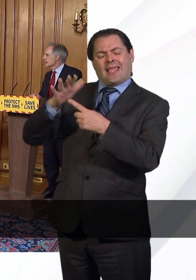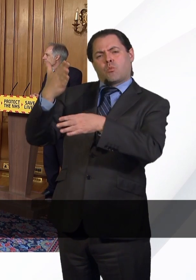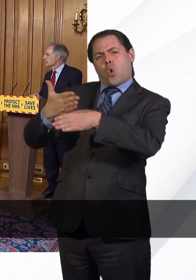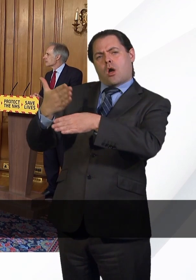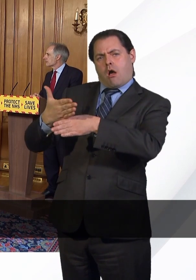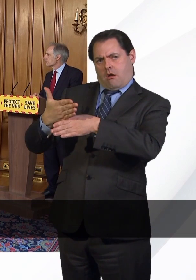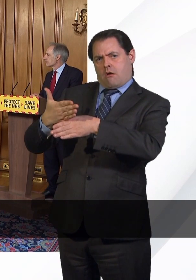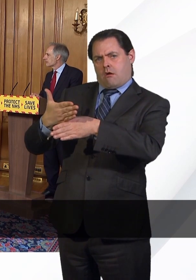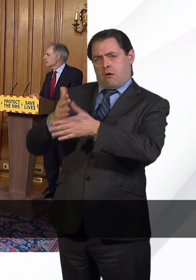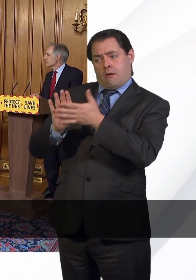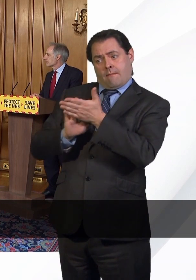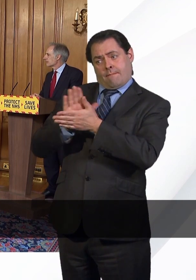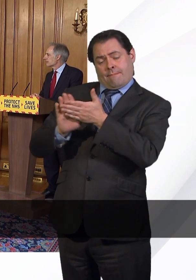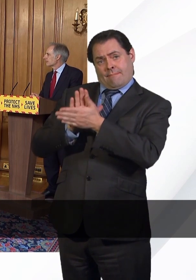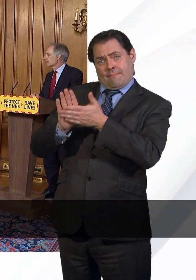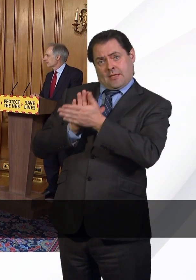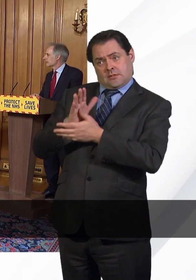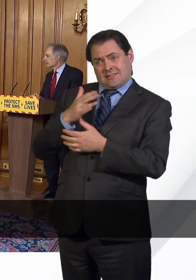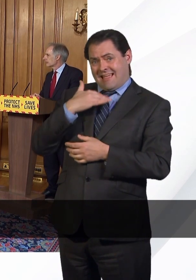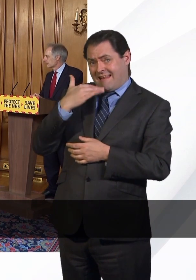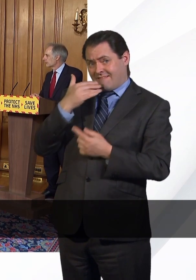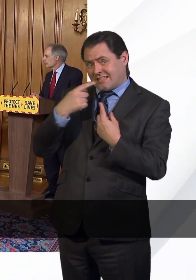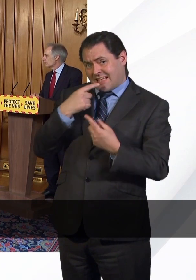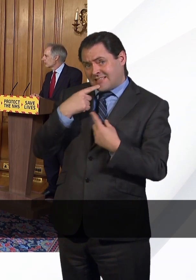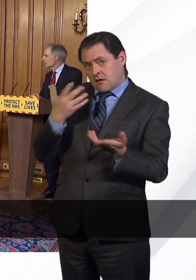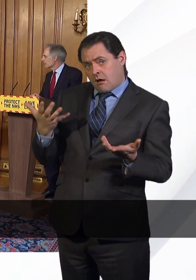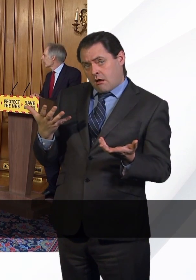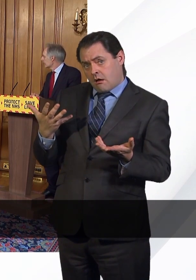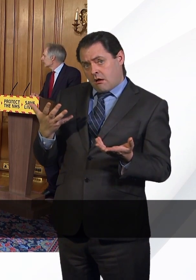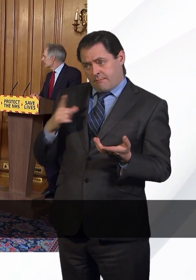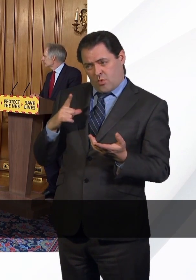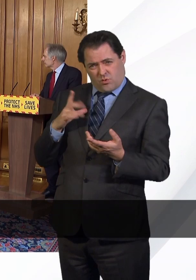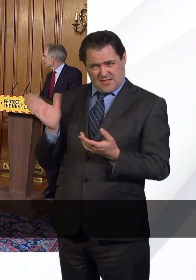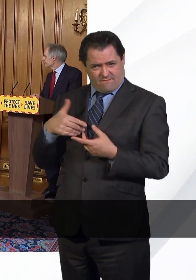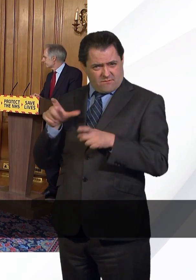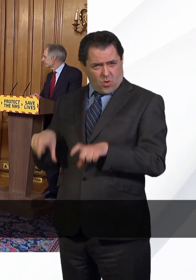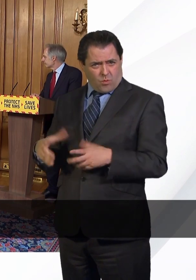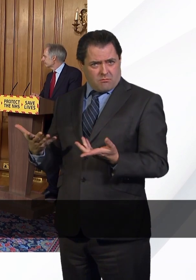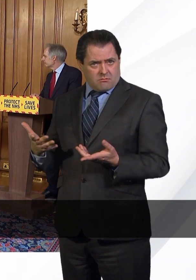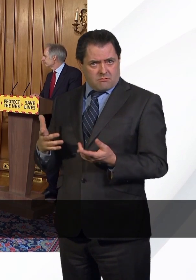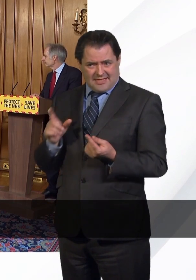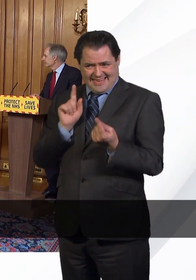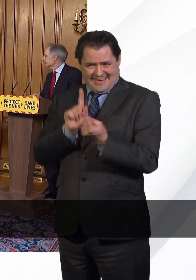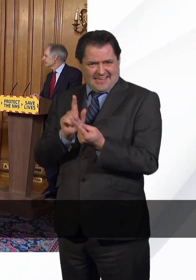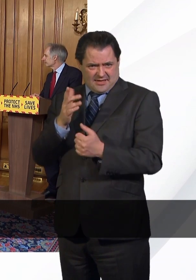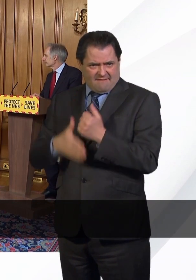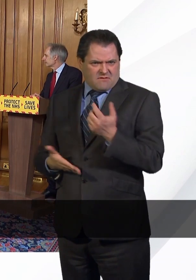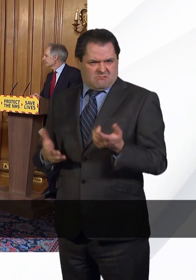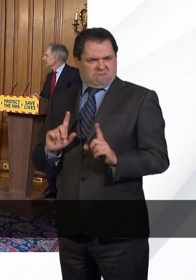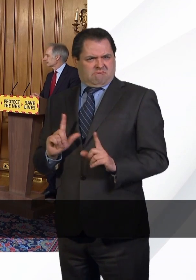that guarantee enough useful data for the app going forward? Well, this is a really important question that we thought about